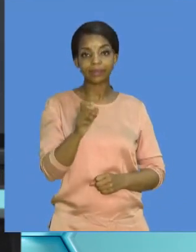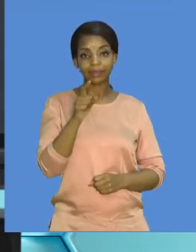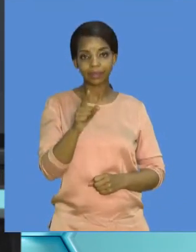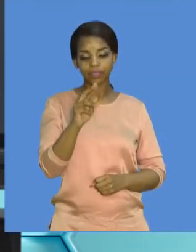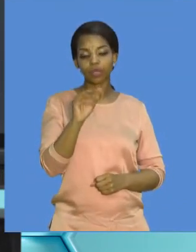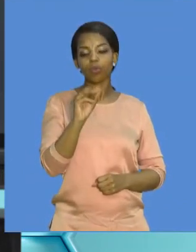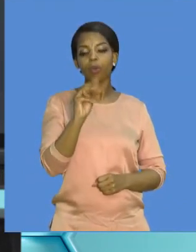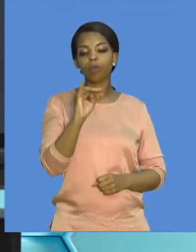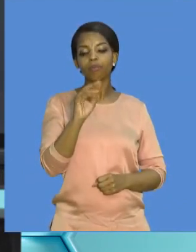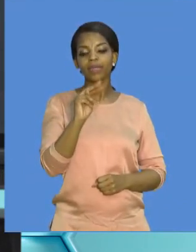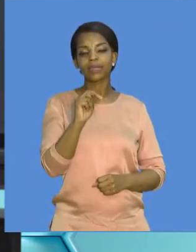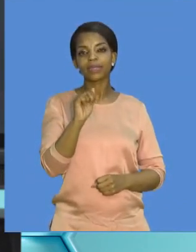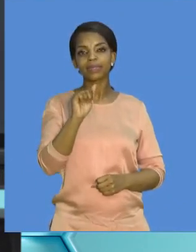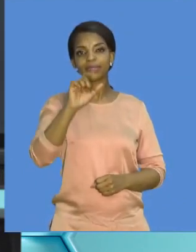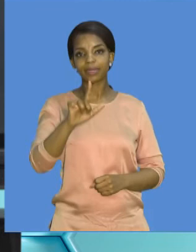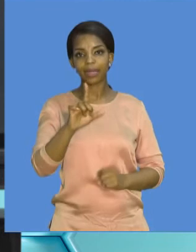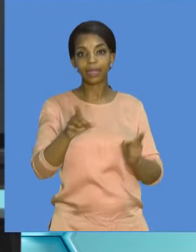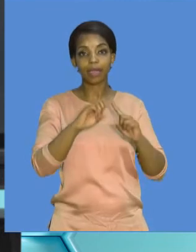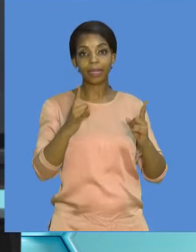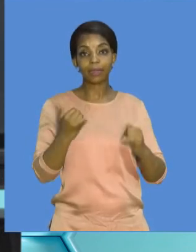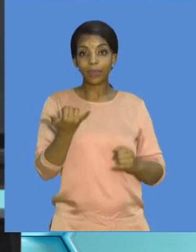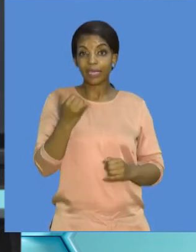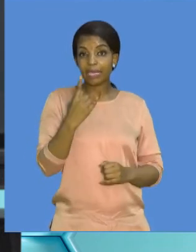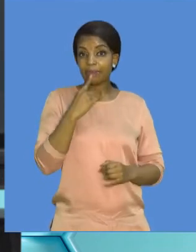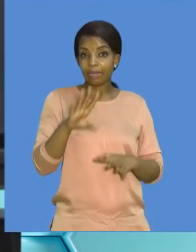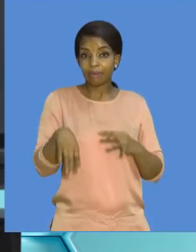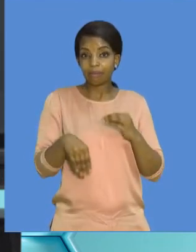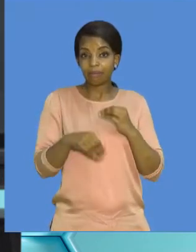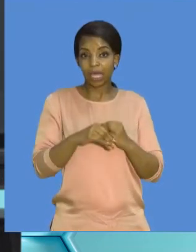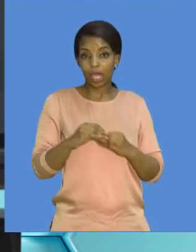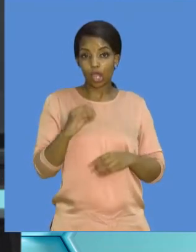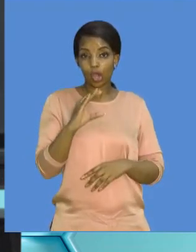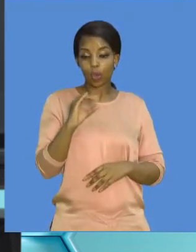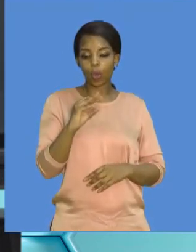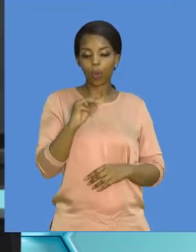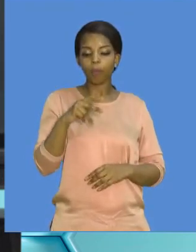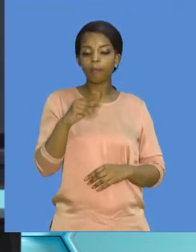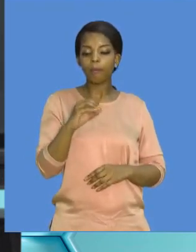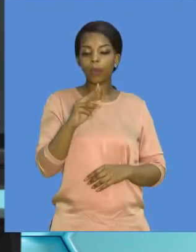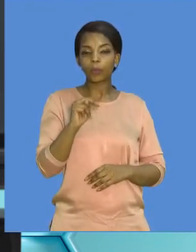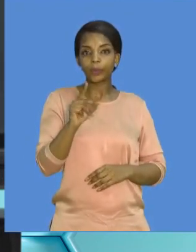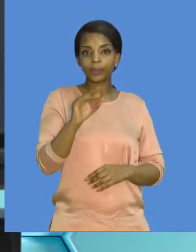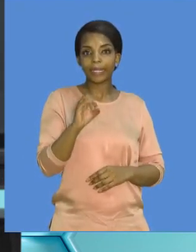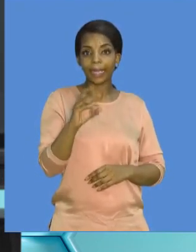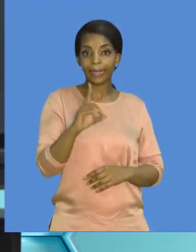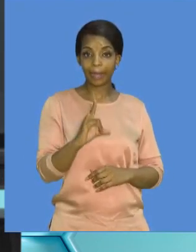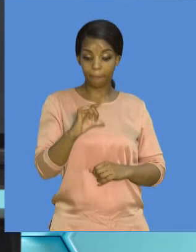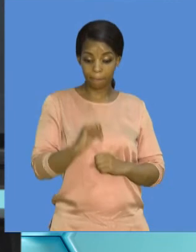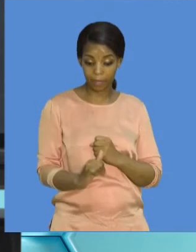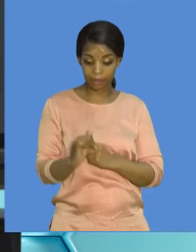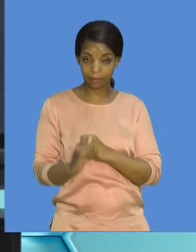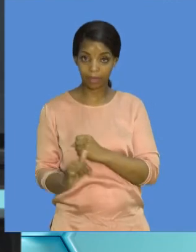compounded monthly, if you take it into consideration, then it is now an effective interest rate, right?